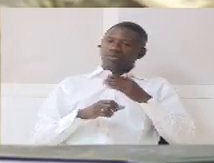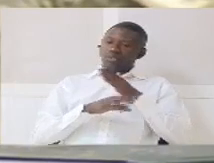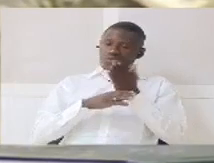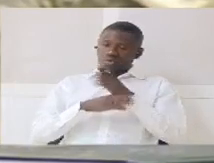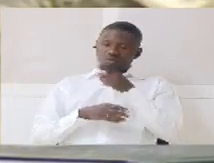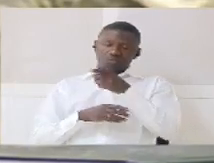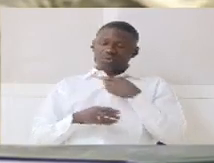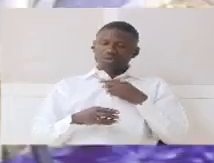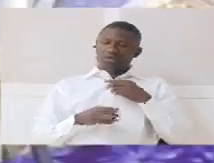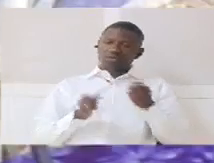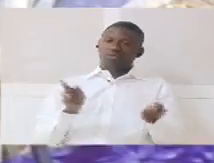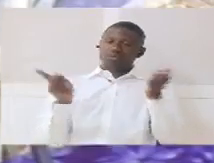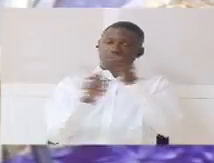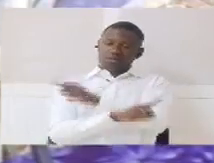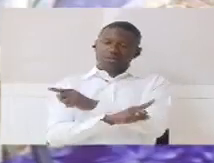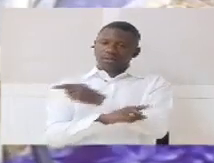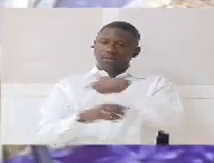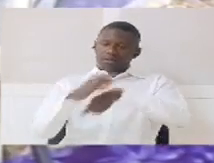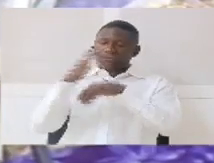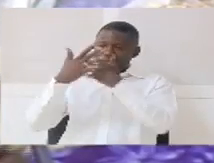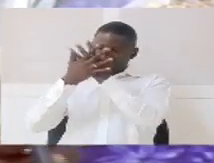to the extent that you replaced him in prison.